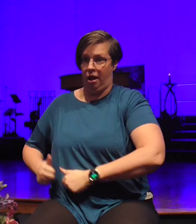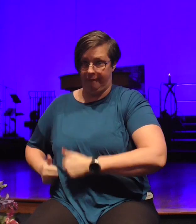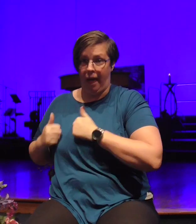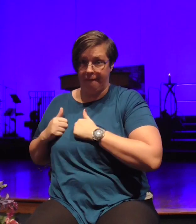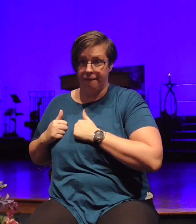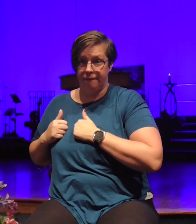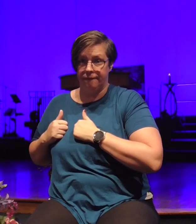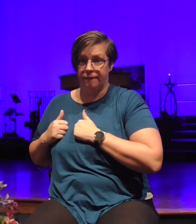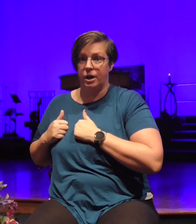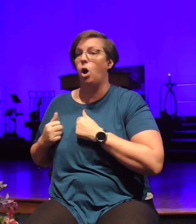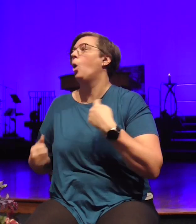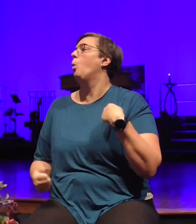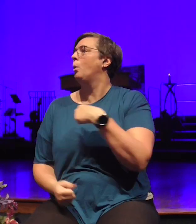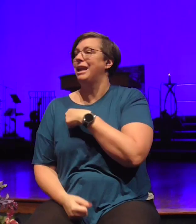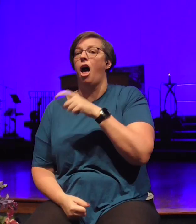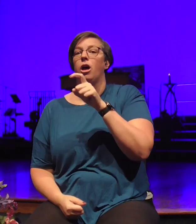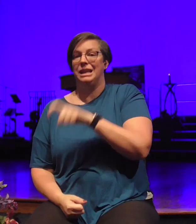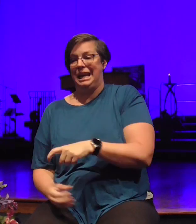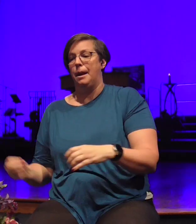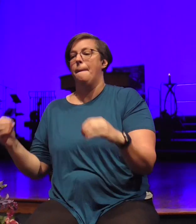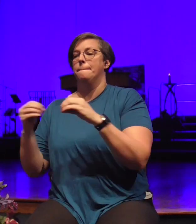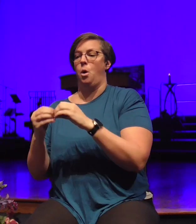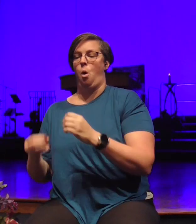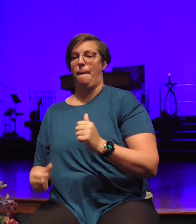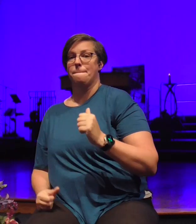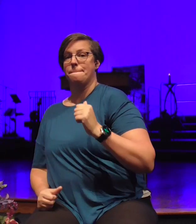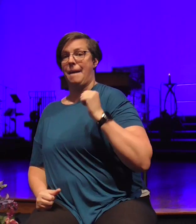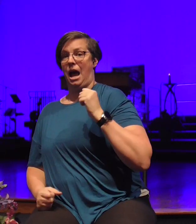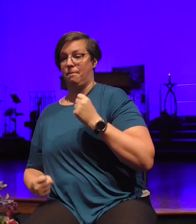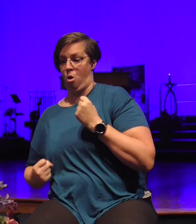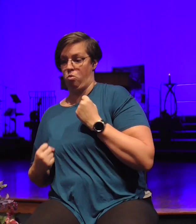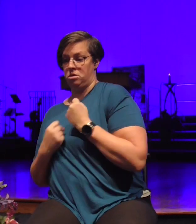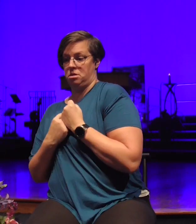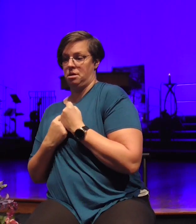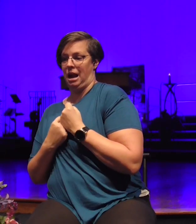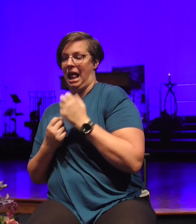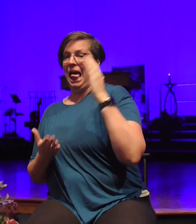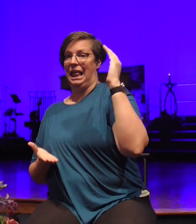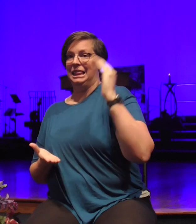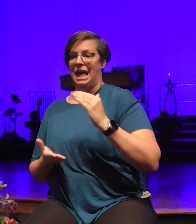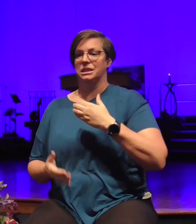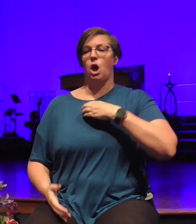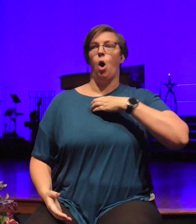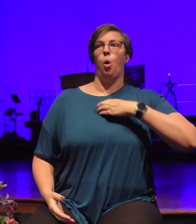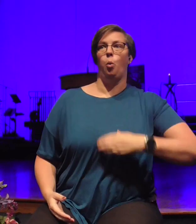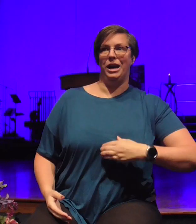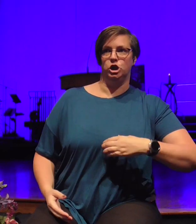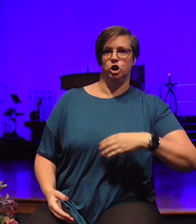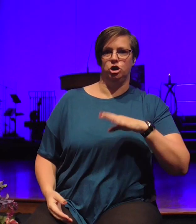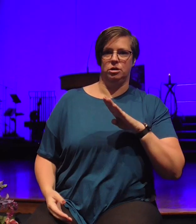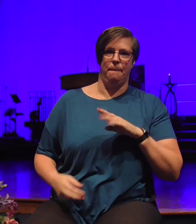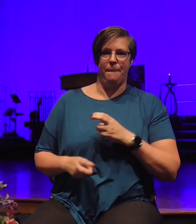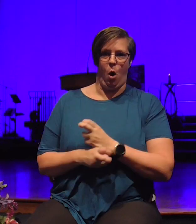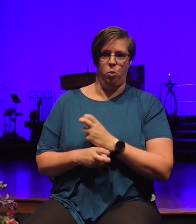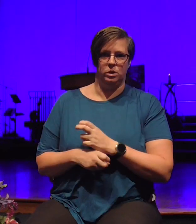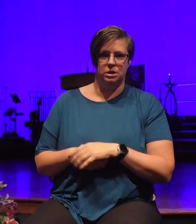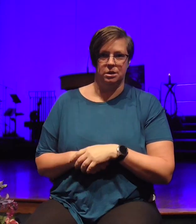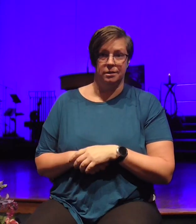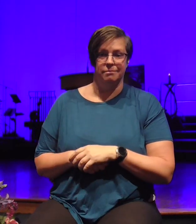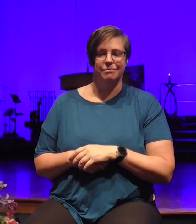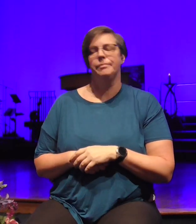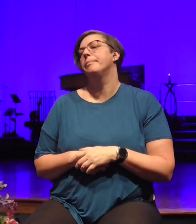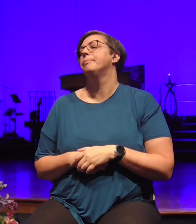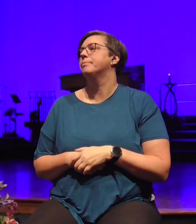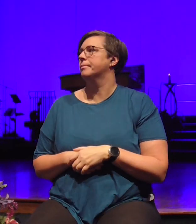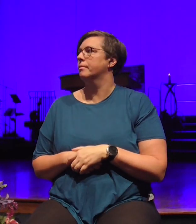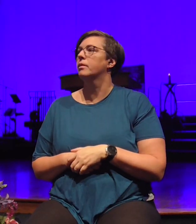need more backbone and less wishbone. There is something which waits only our recognition to spring